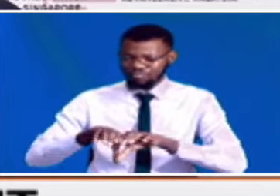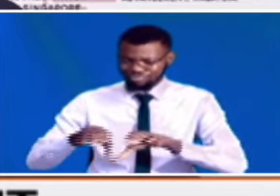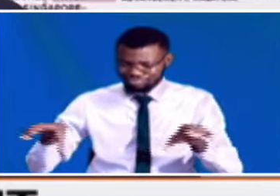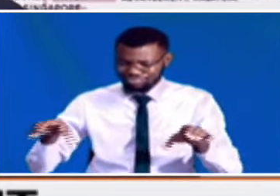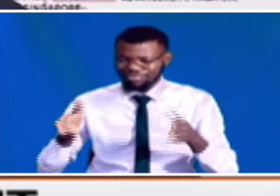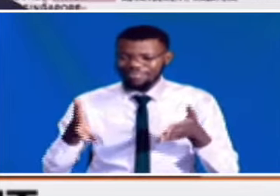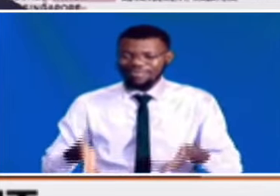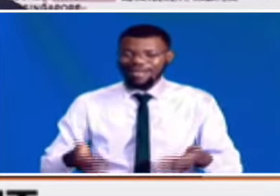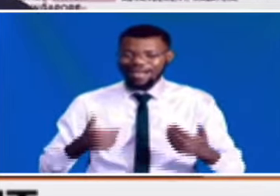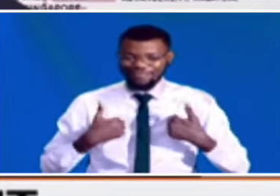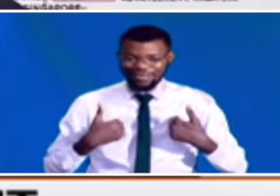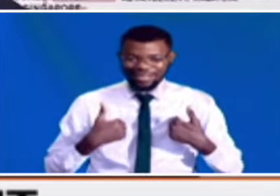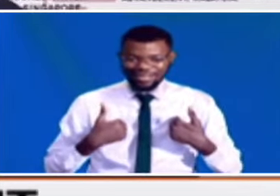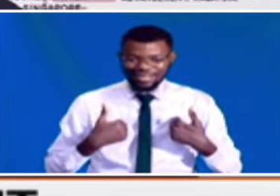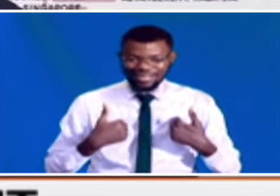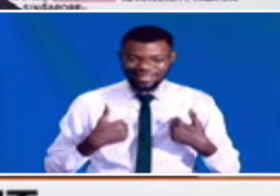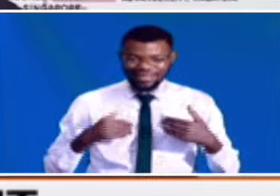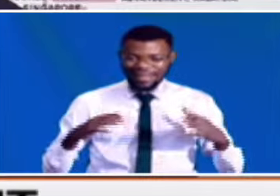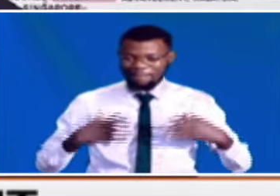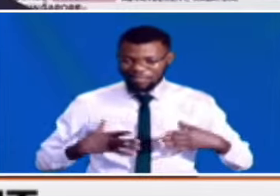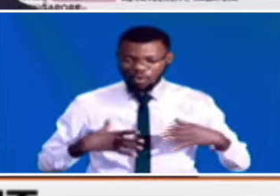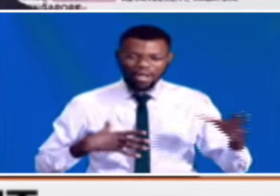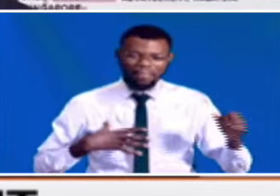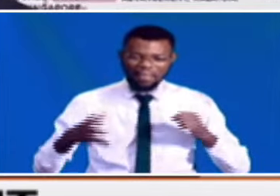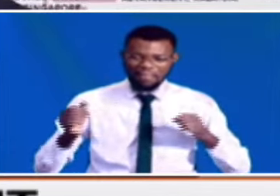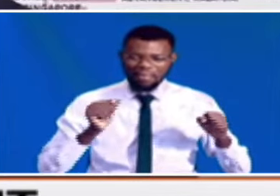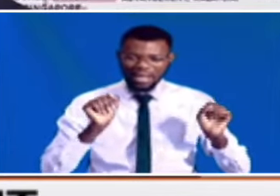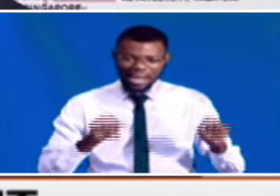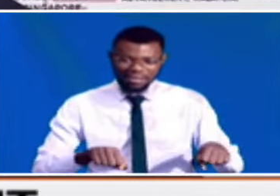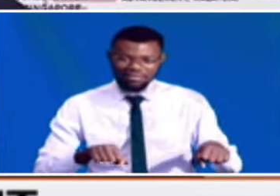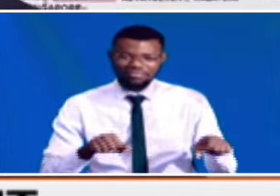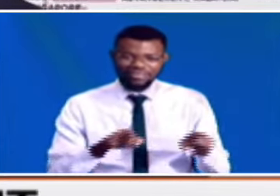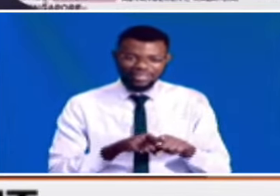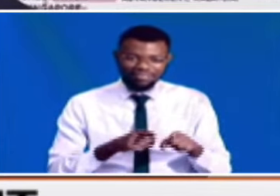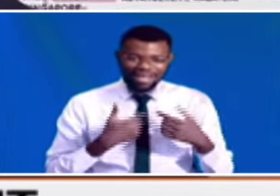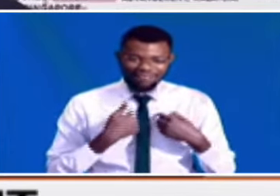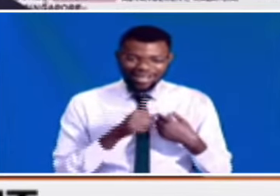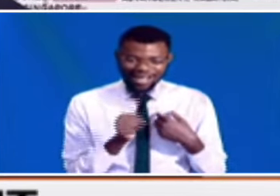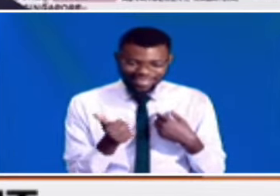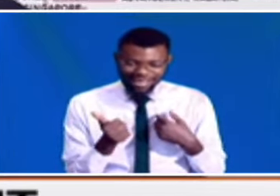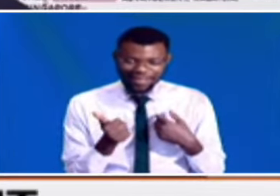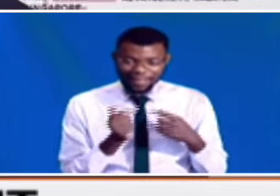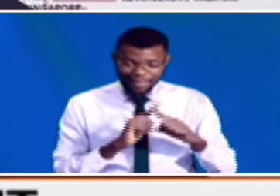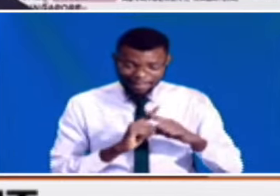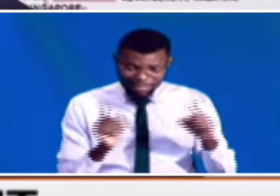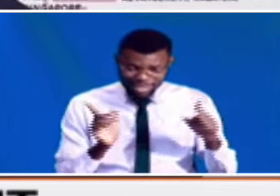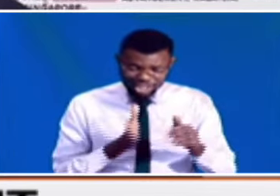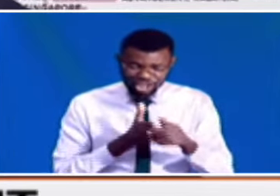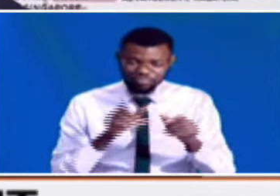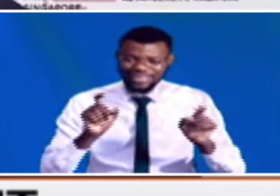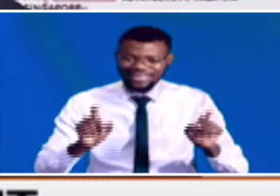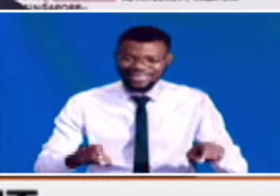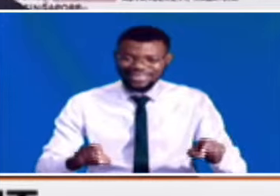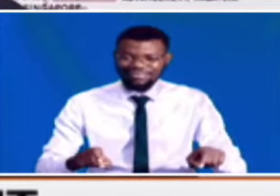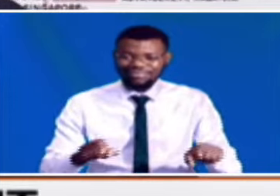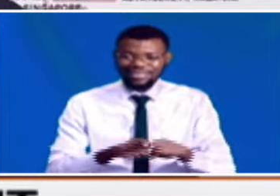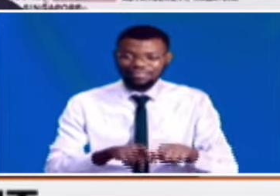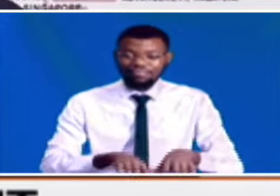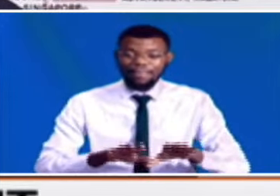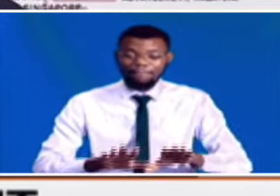resource and also the natural resource here. It only needs leadership and market integration to produce